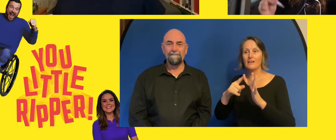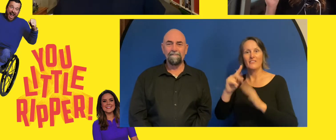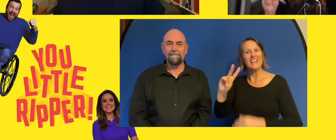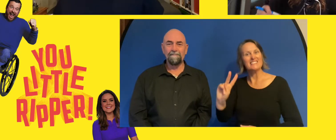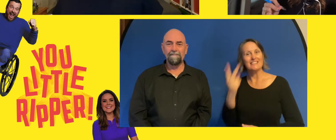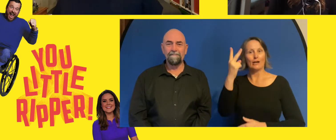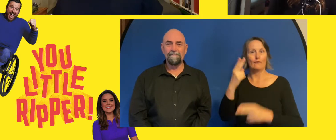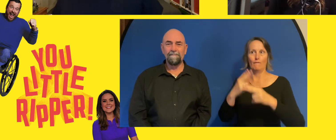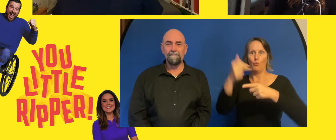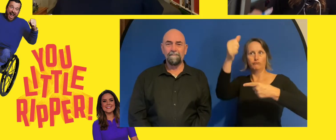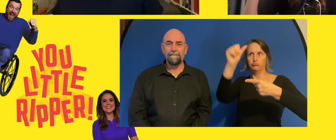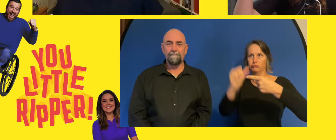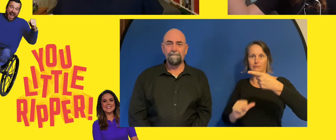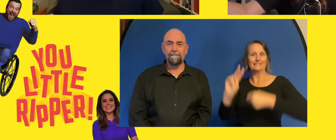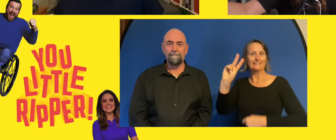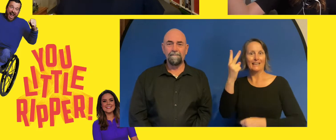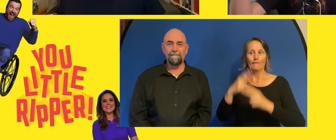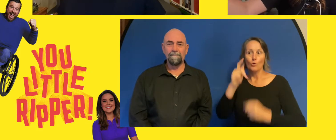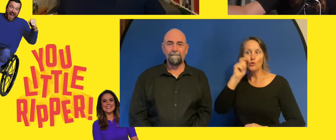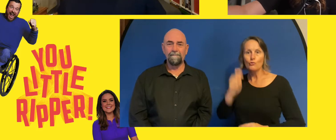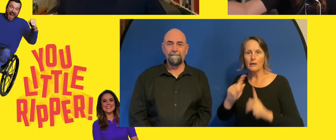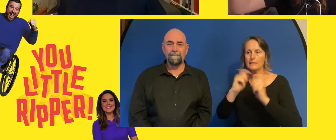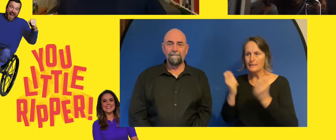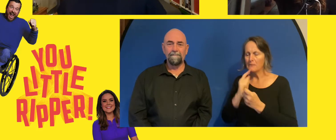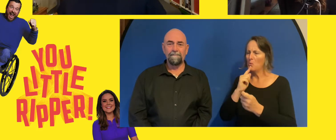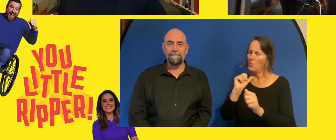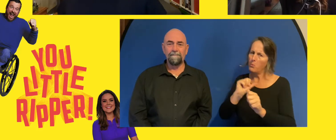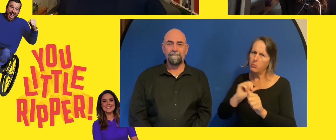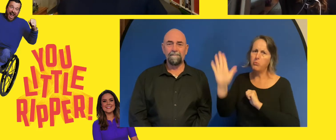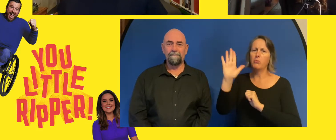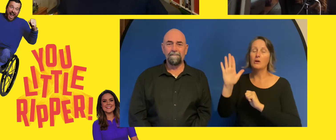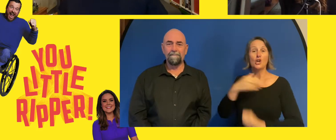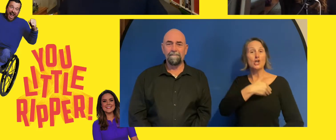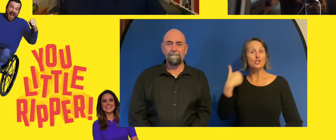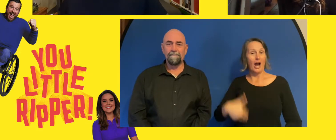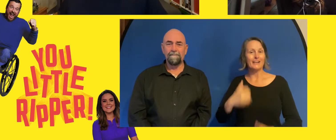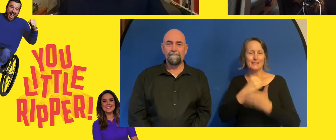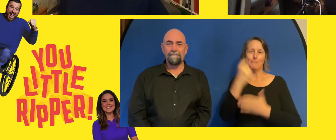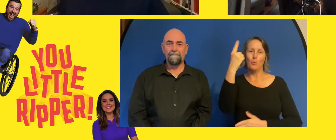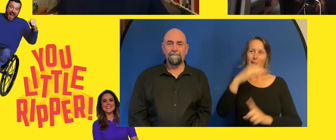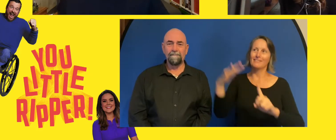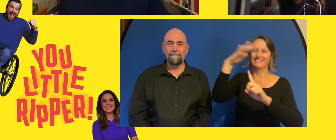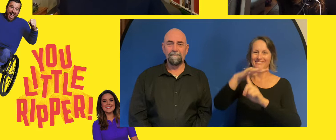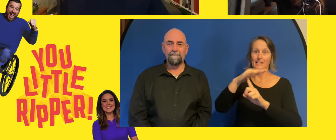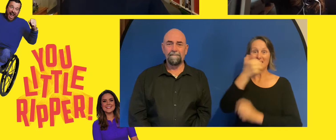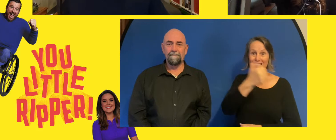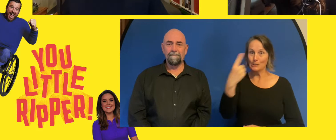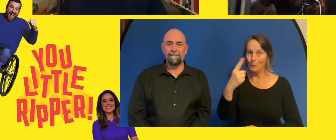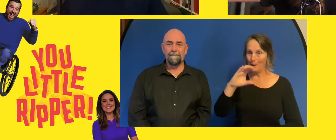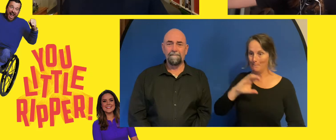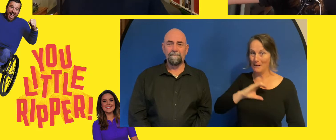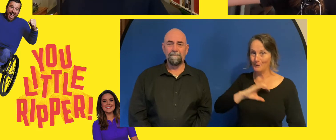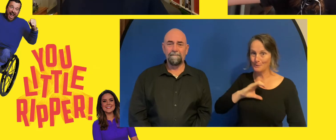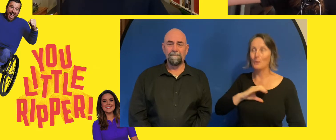just mind-boggling. China is up in number 1 with 61 medals, which is mind-boggling in itself. They won so many. What a